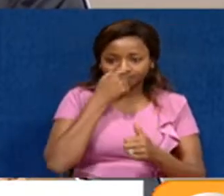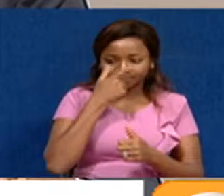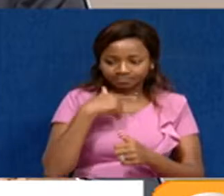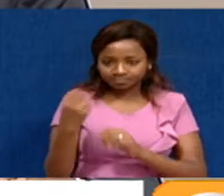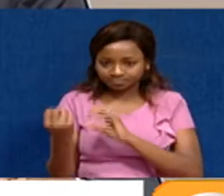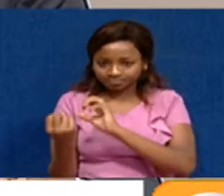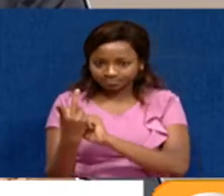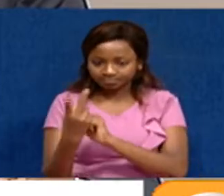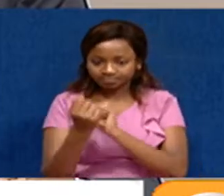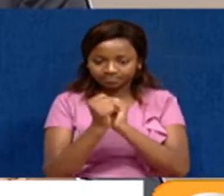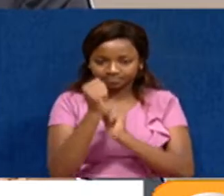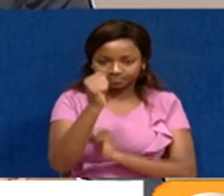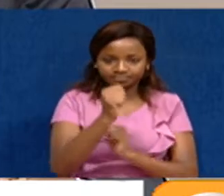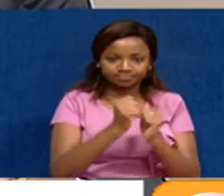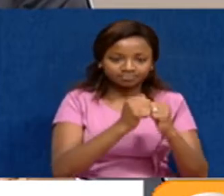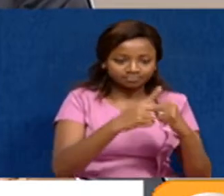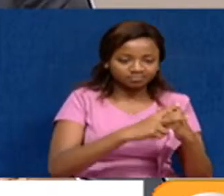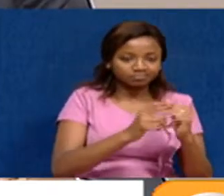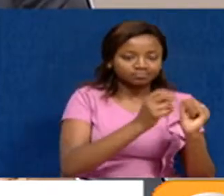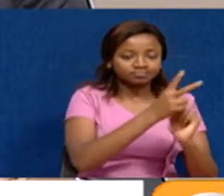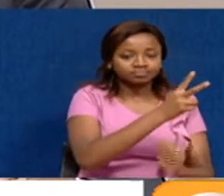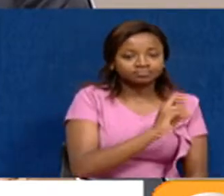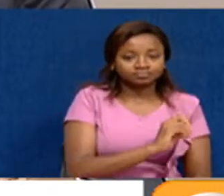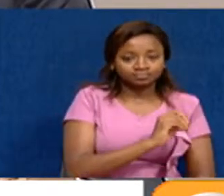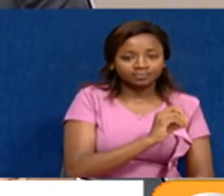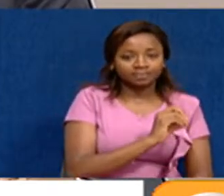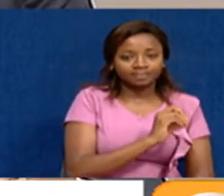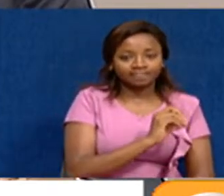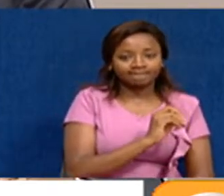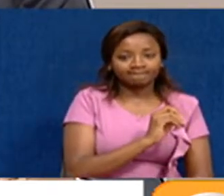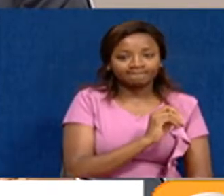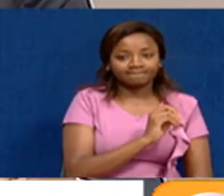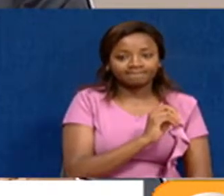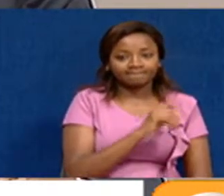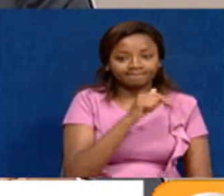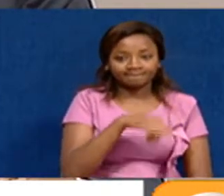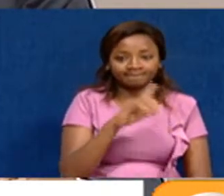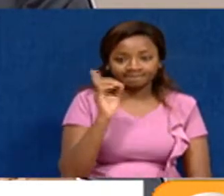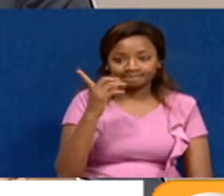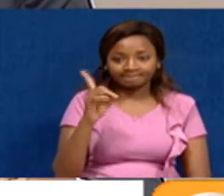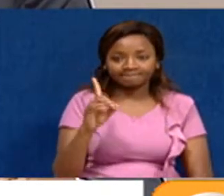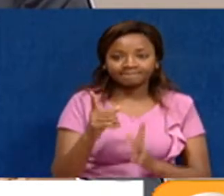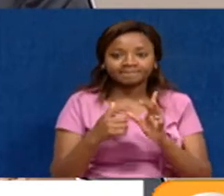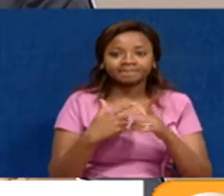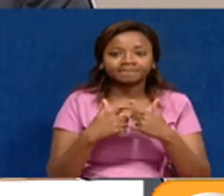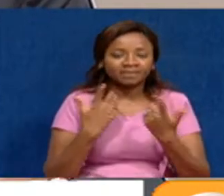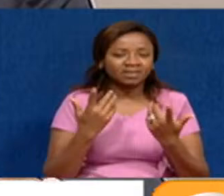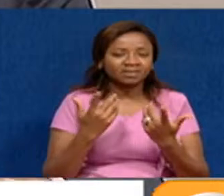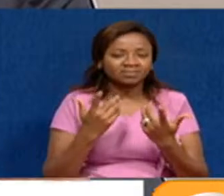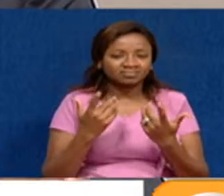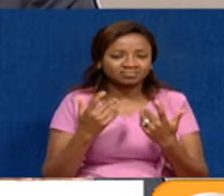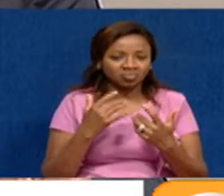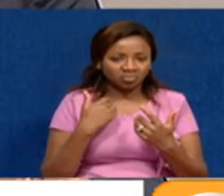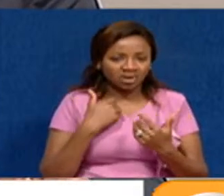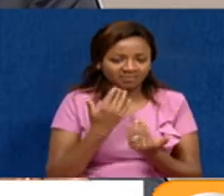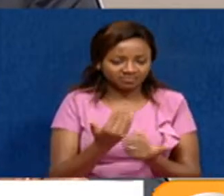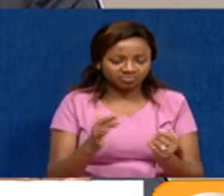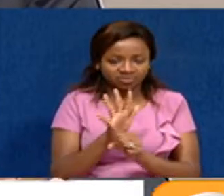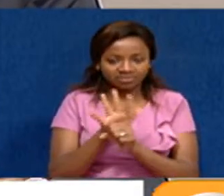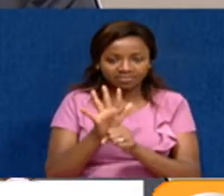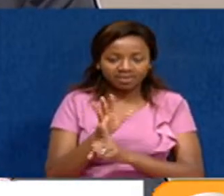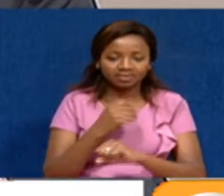under 17, under 20, just in Nairobi, for example, how many leagues, how many kids are going to be active? So we're talking about